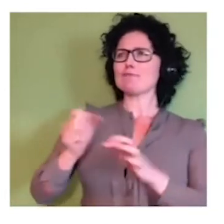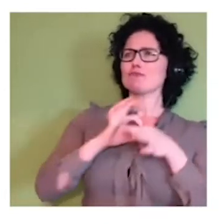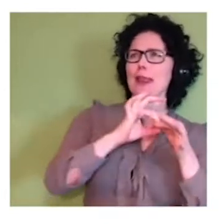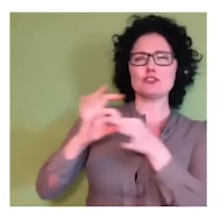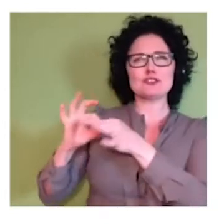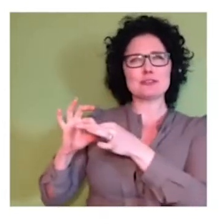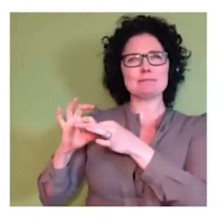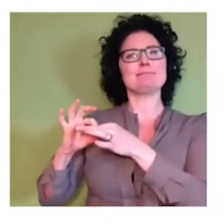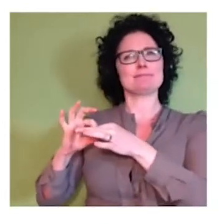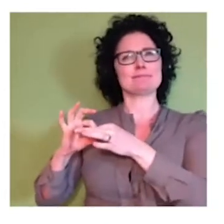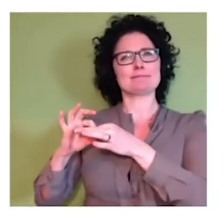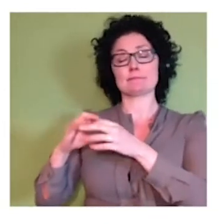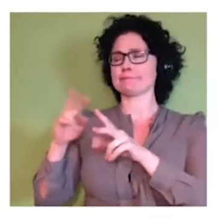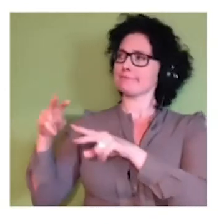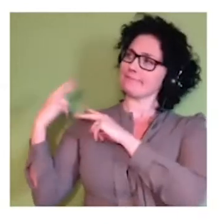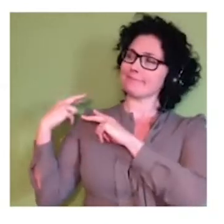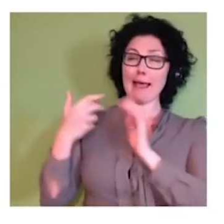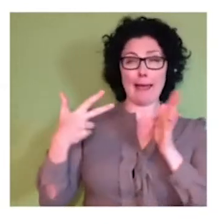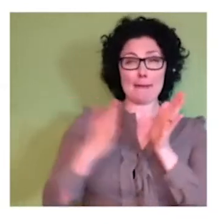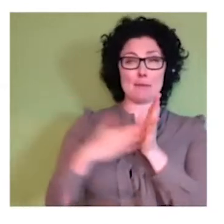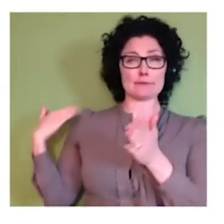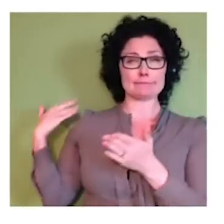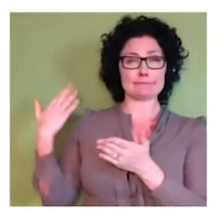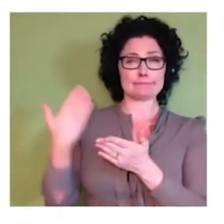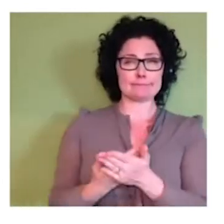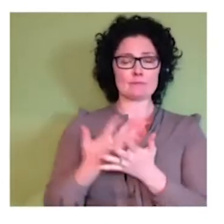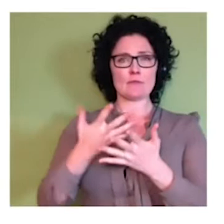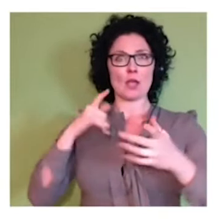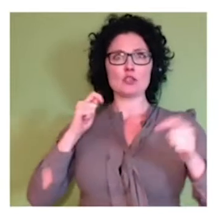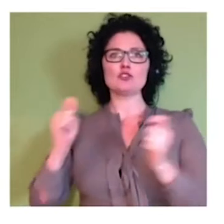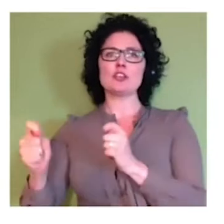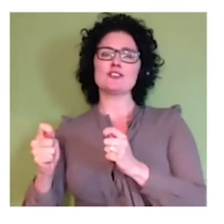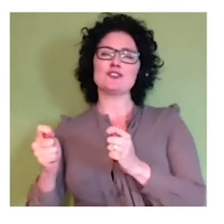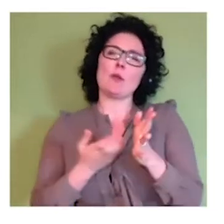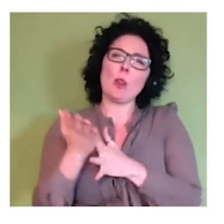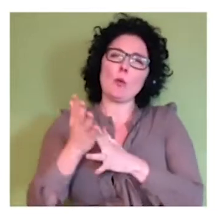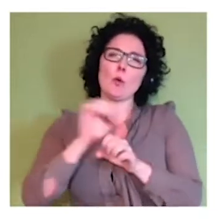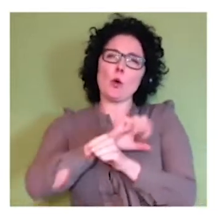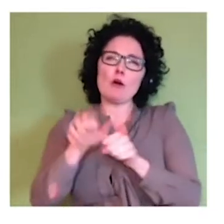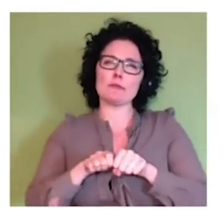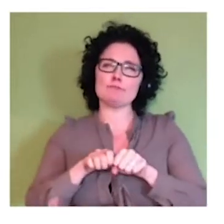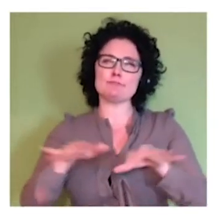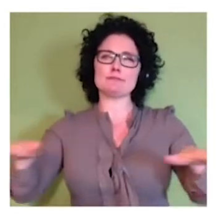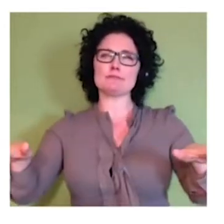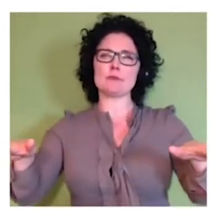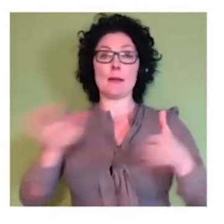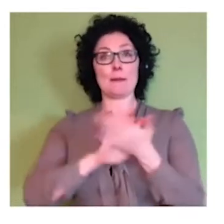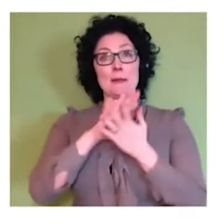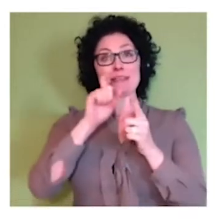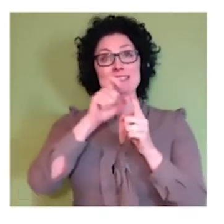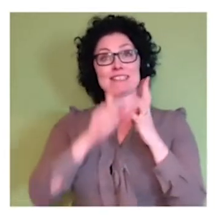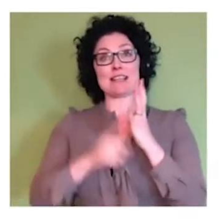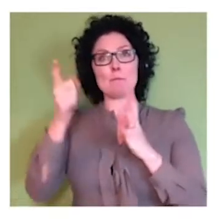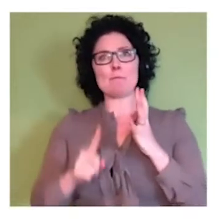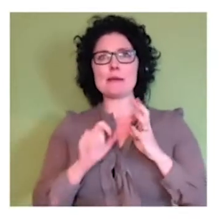the last 8 months or so and the changes that we've experienced because of the COVID pandemic, disabled people's lives have shifted.